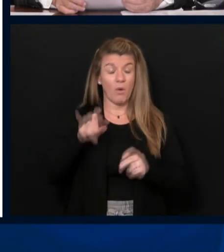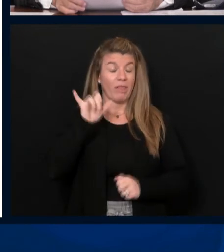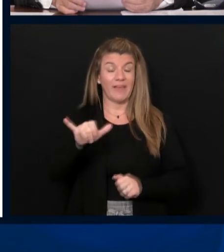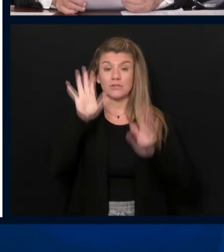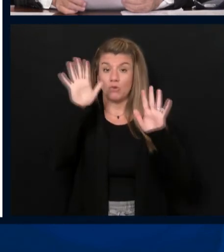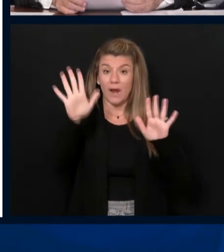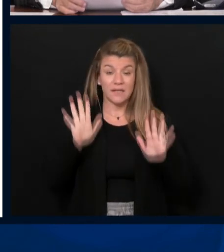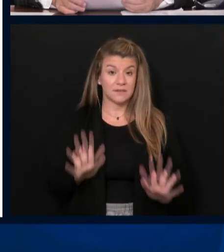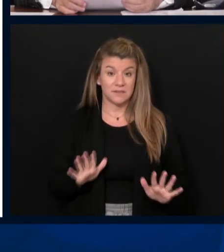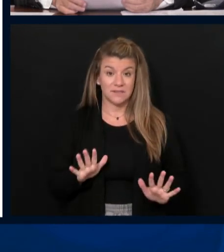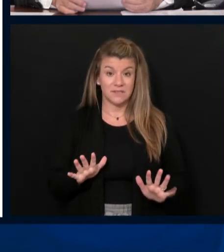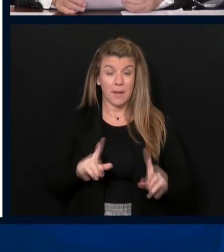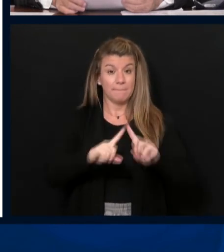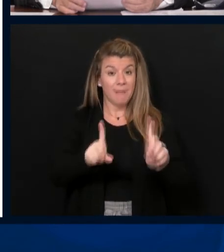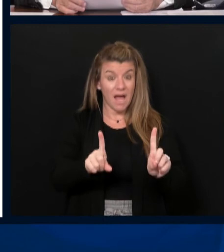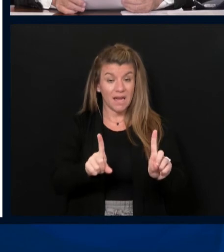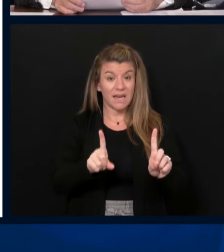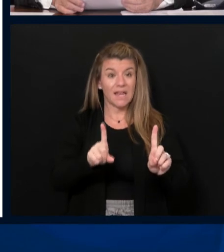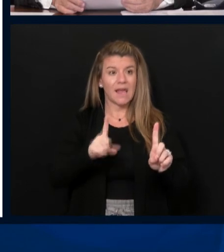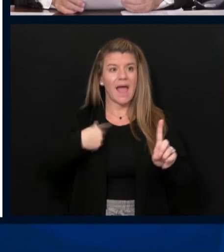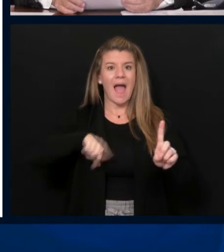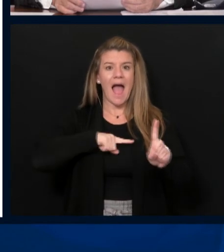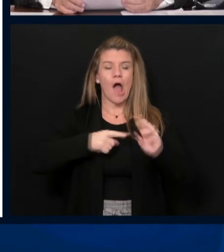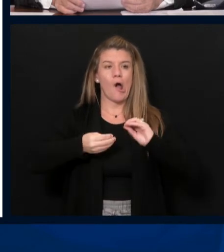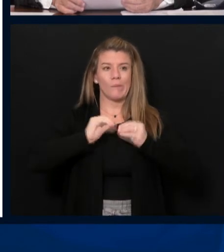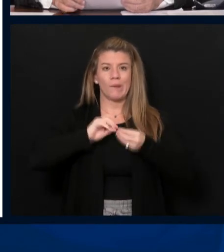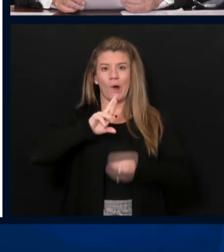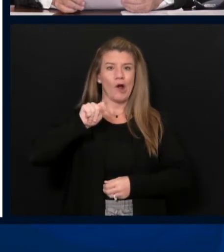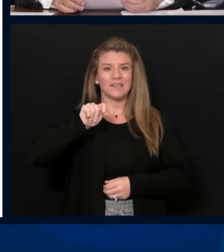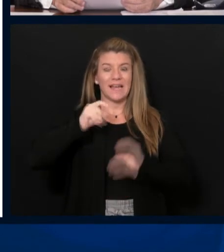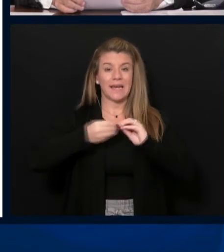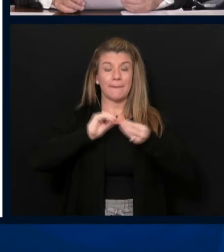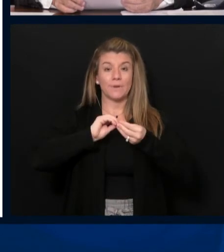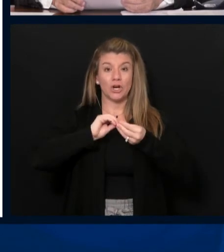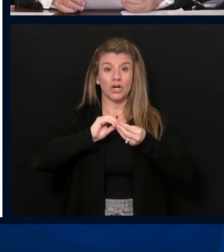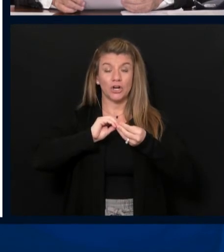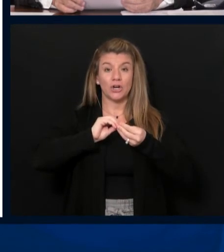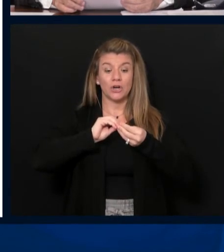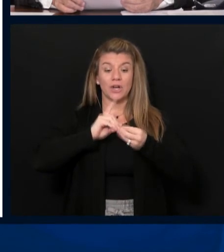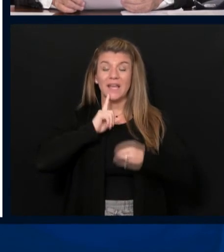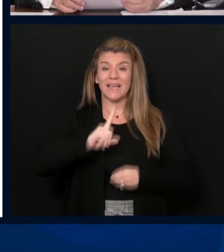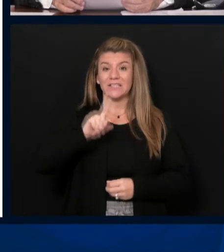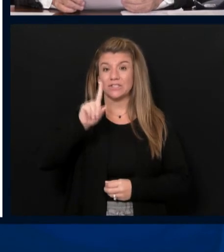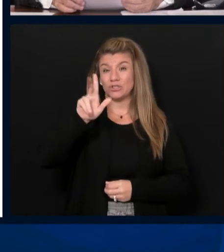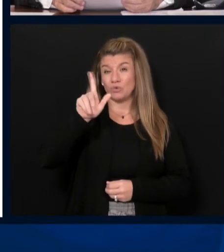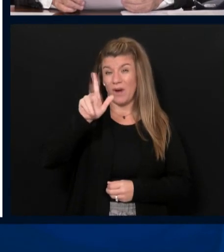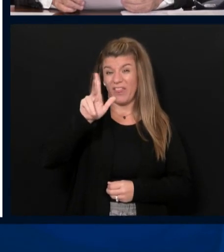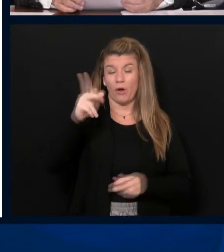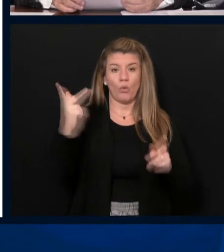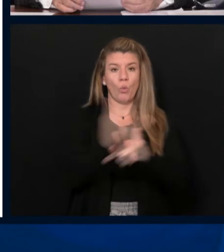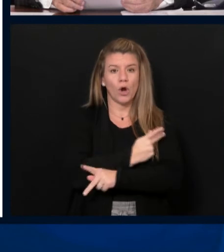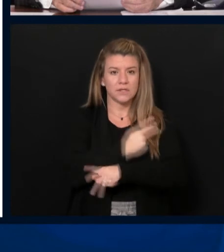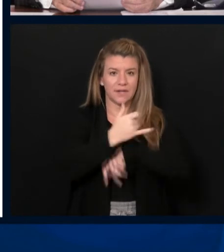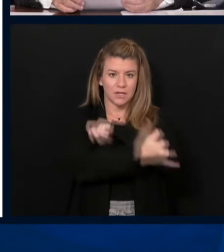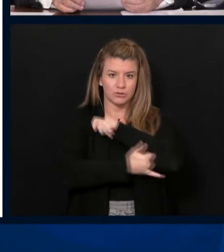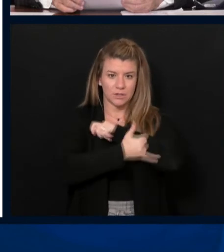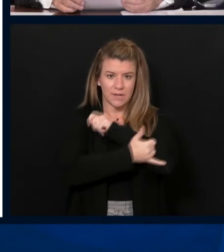great. But our reproductive RT rate is 23rd worst in the country.